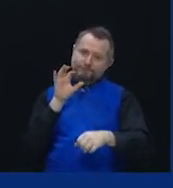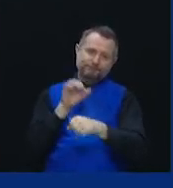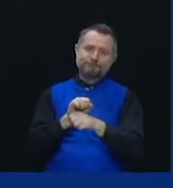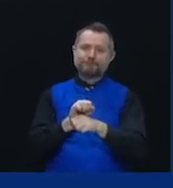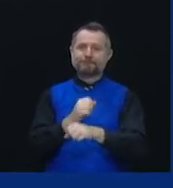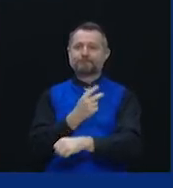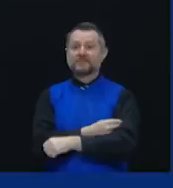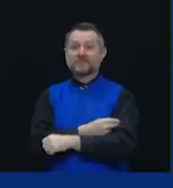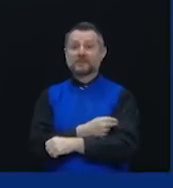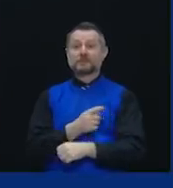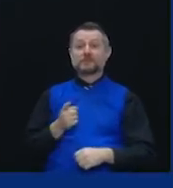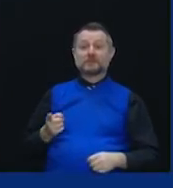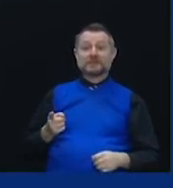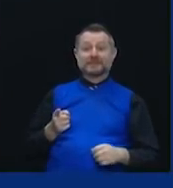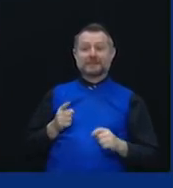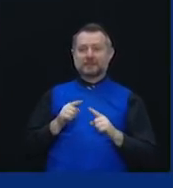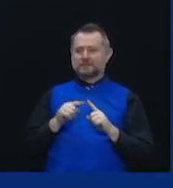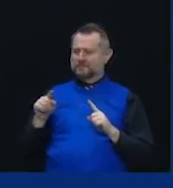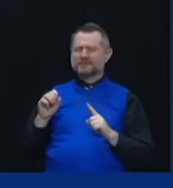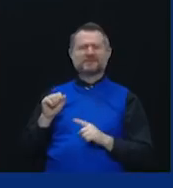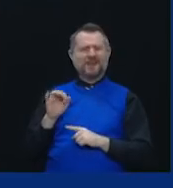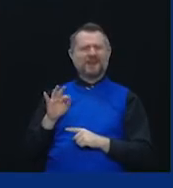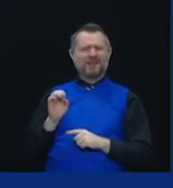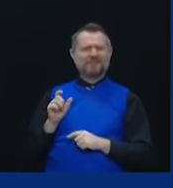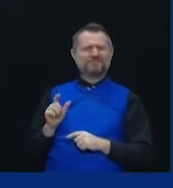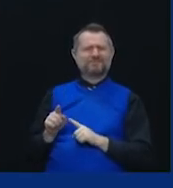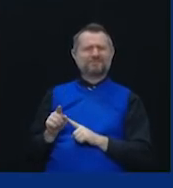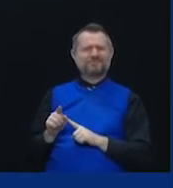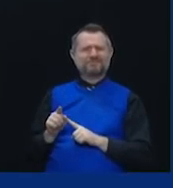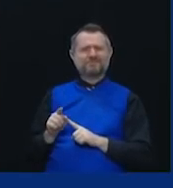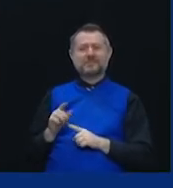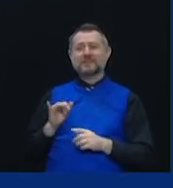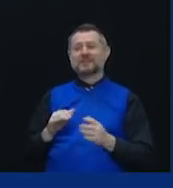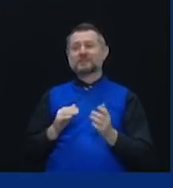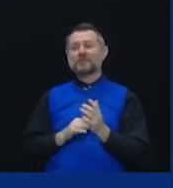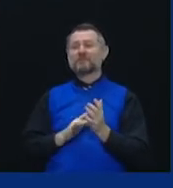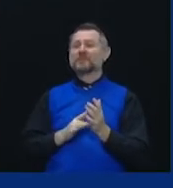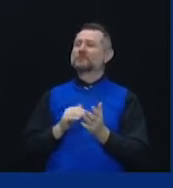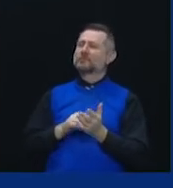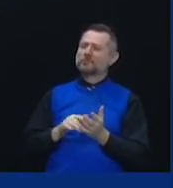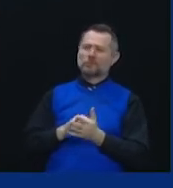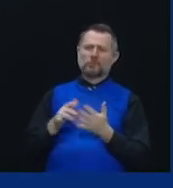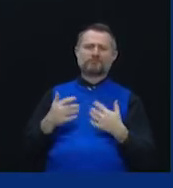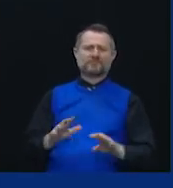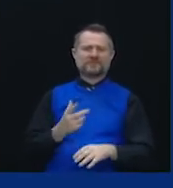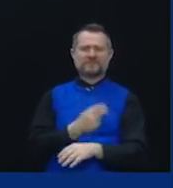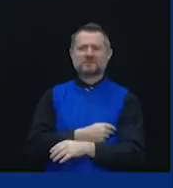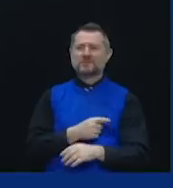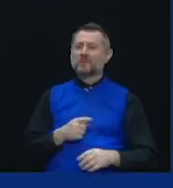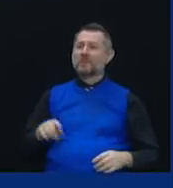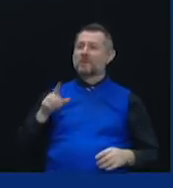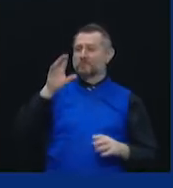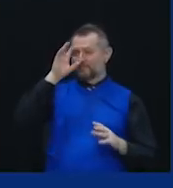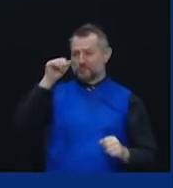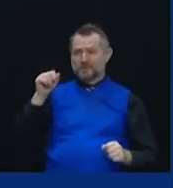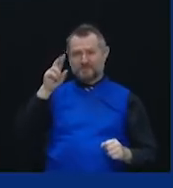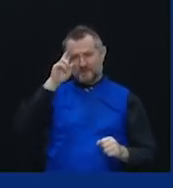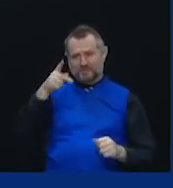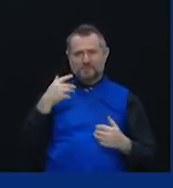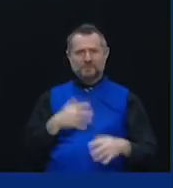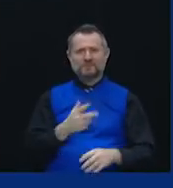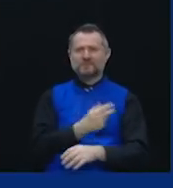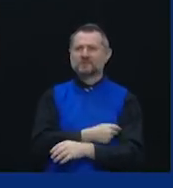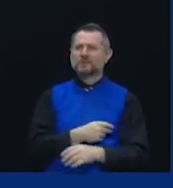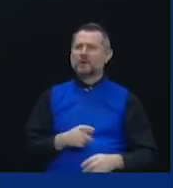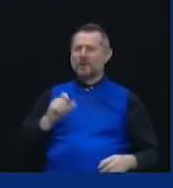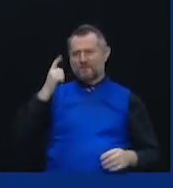are safe. Millions of New Yorkers have taken the vaccine. The President and Vice President have taken the vaccine. Governor Cuomo and his family have